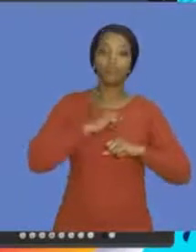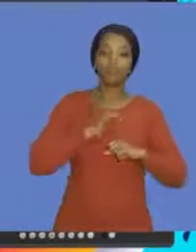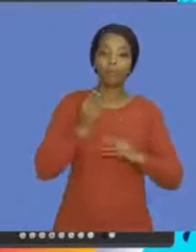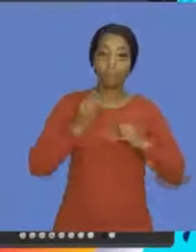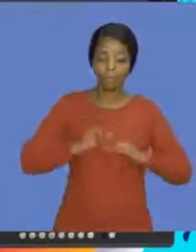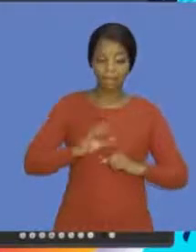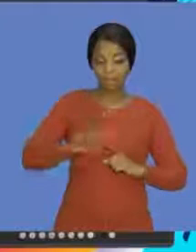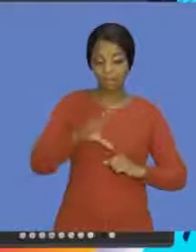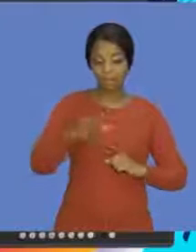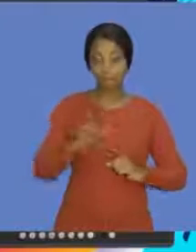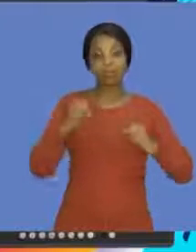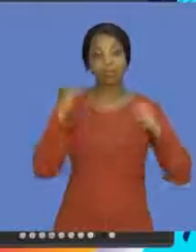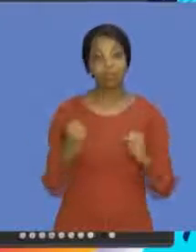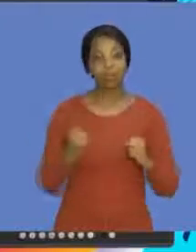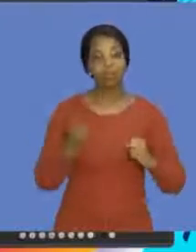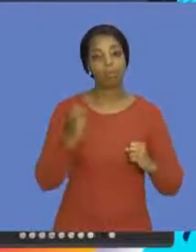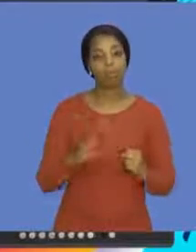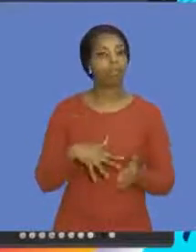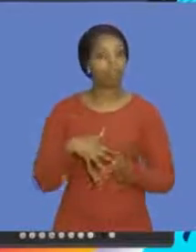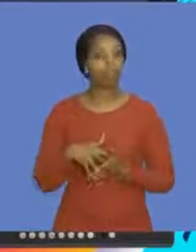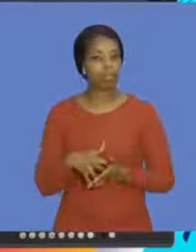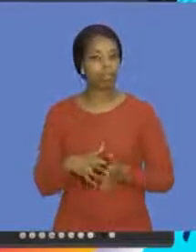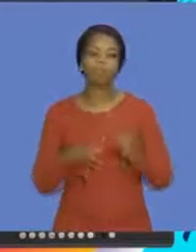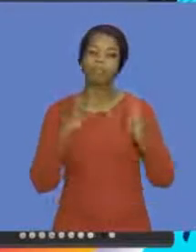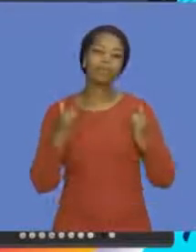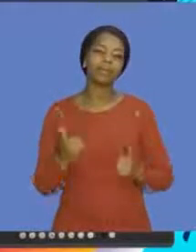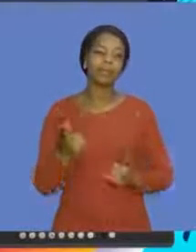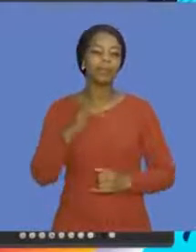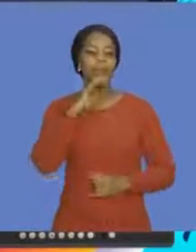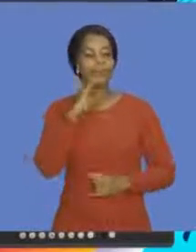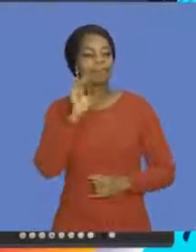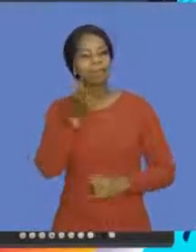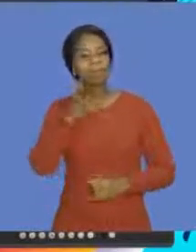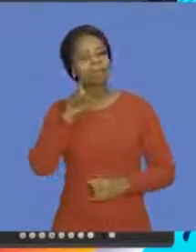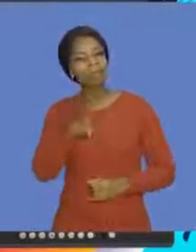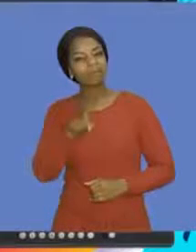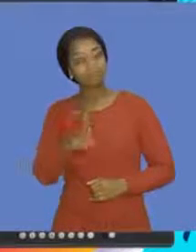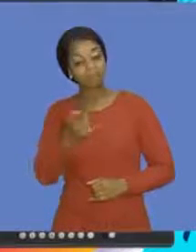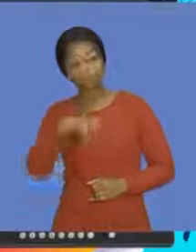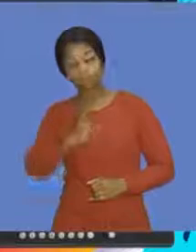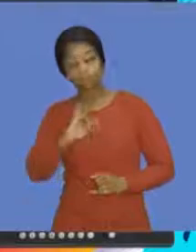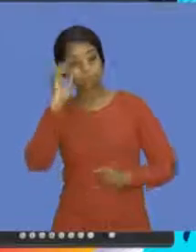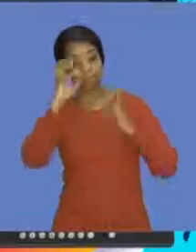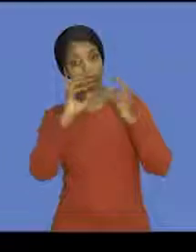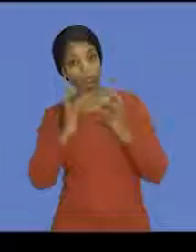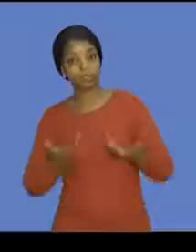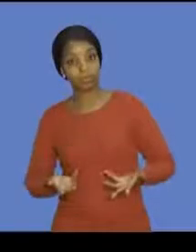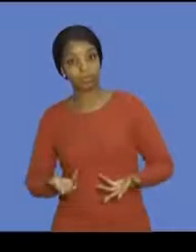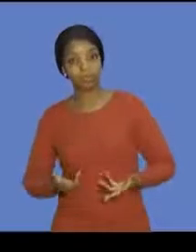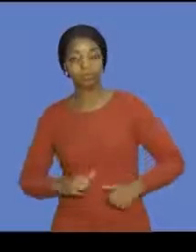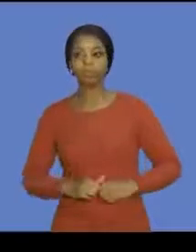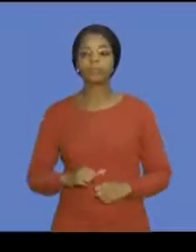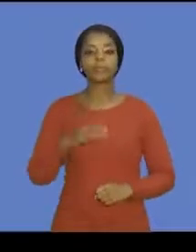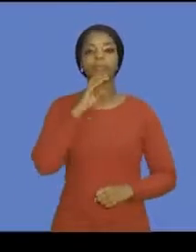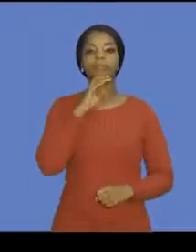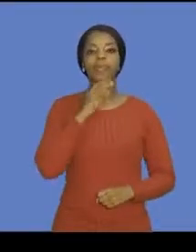currency is strong or is weak. But now let's actually understand what exactly does it mean. It means that the more you